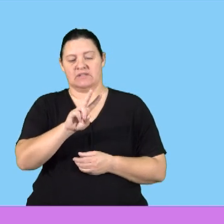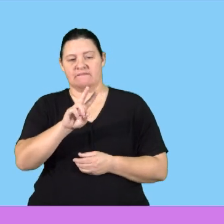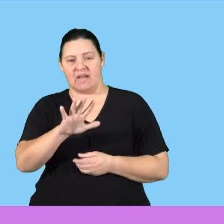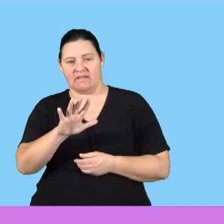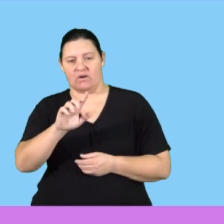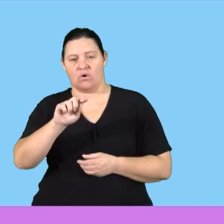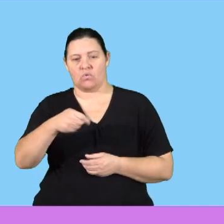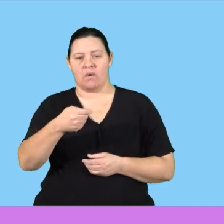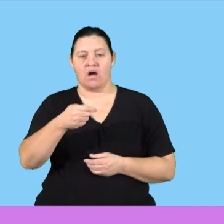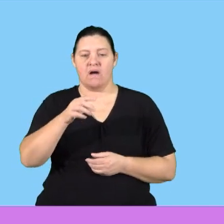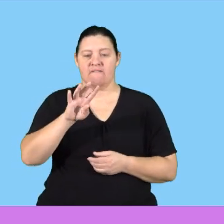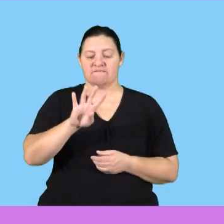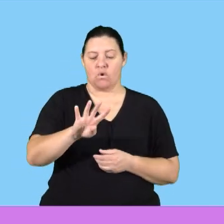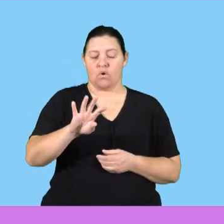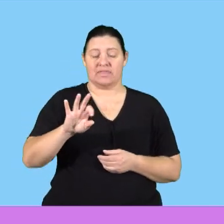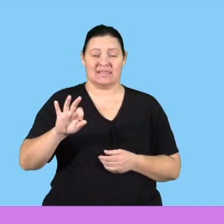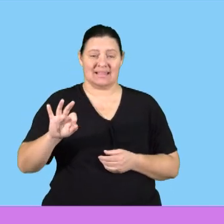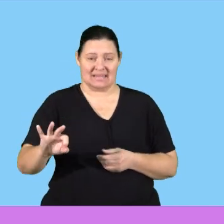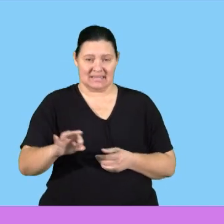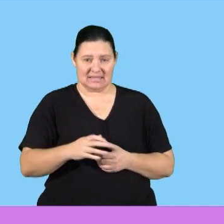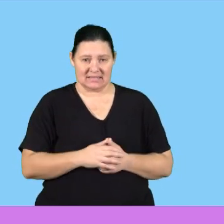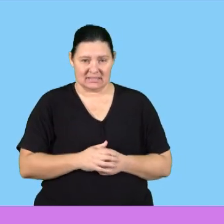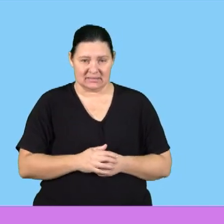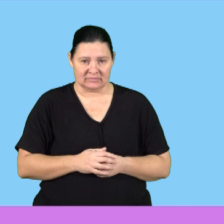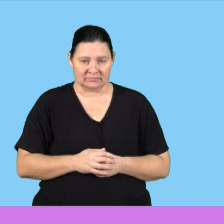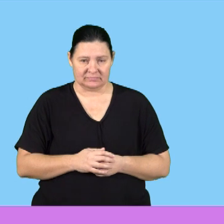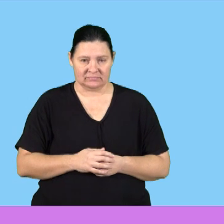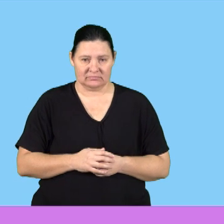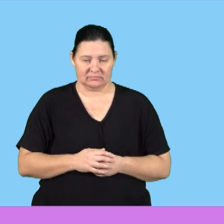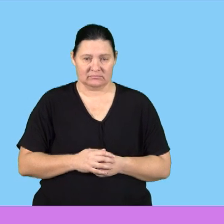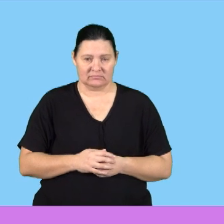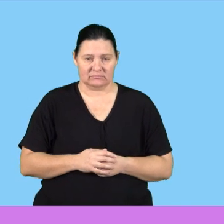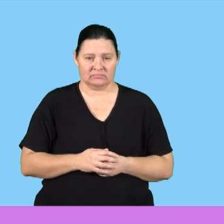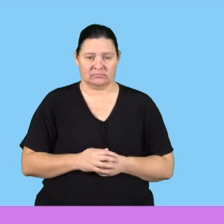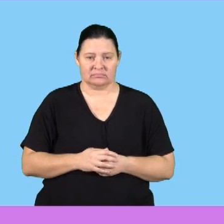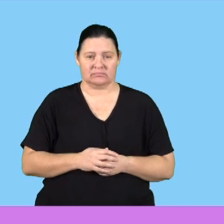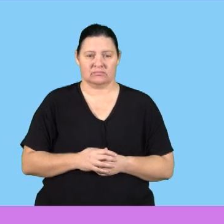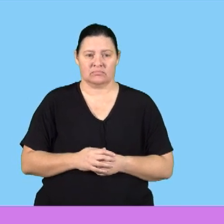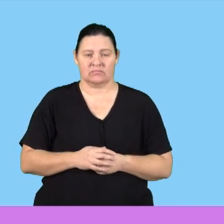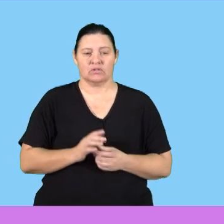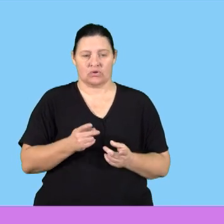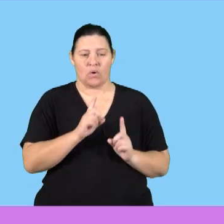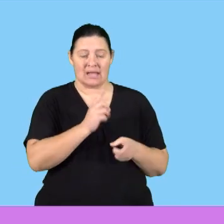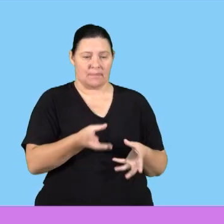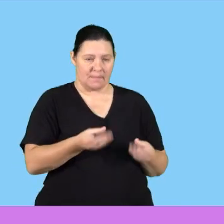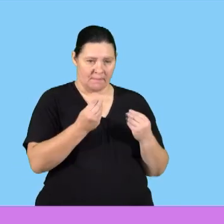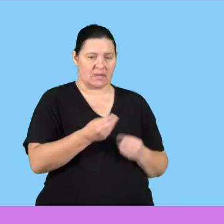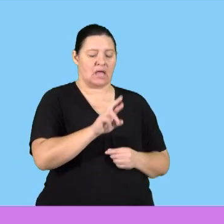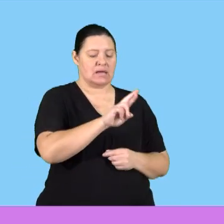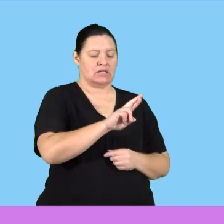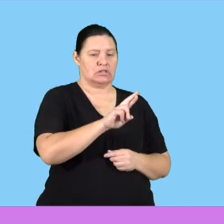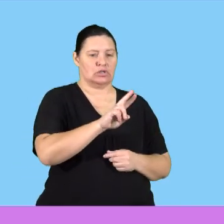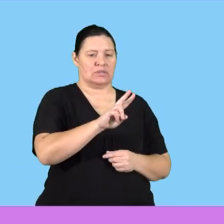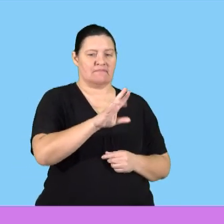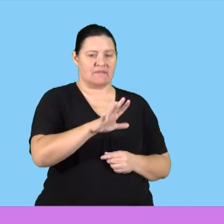2 values after the comma. So because it is greater than 4, therefore 2 will be adjusted upwards. And then the answer